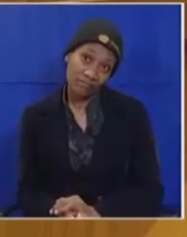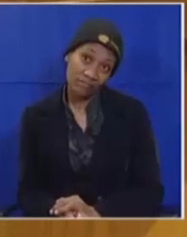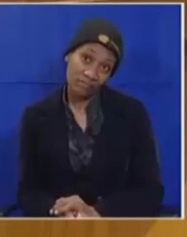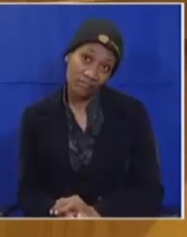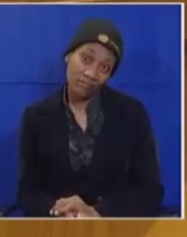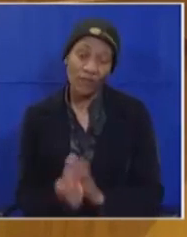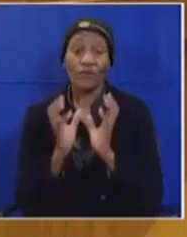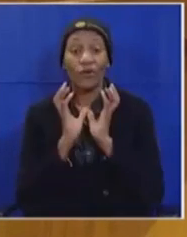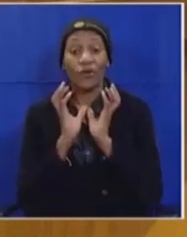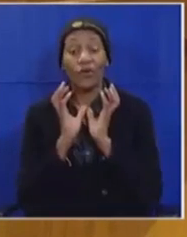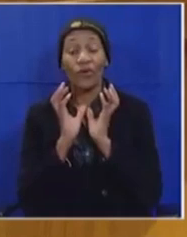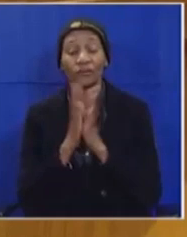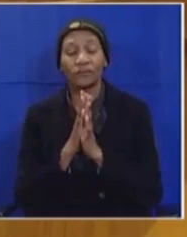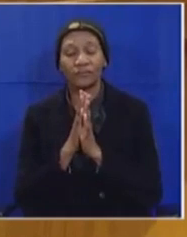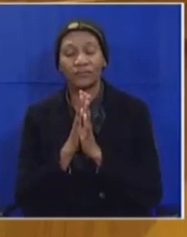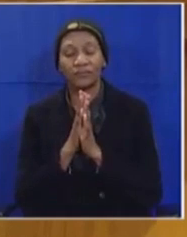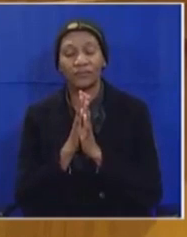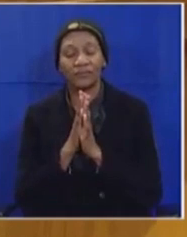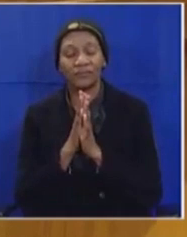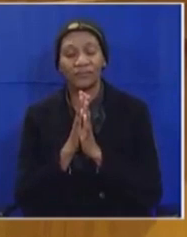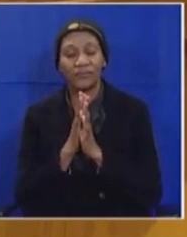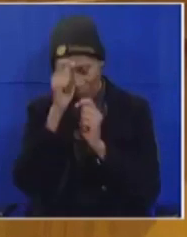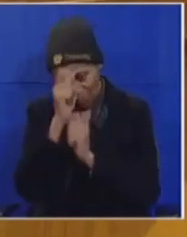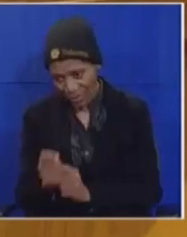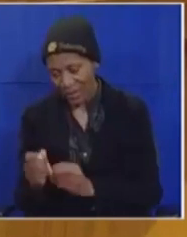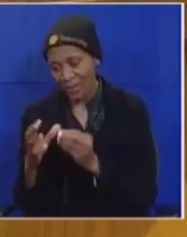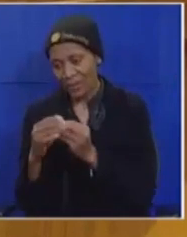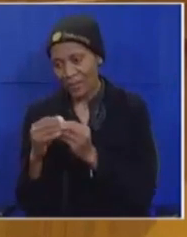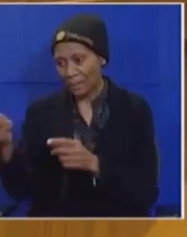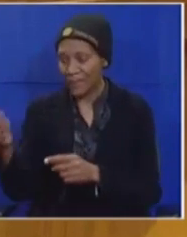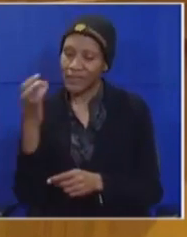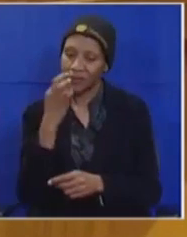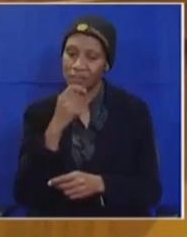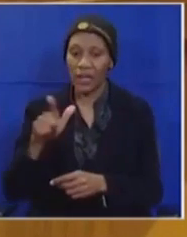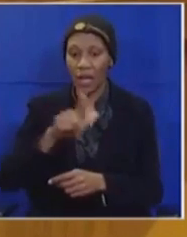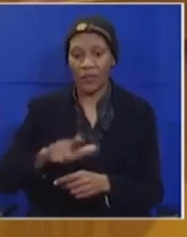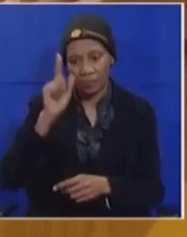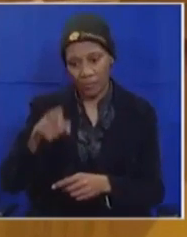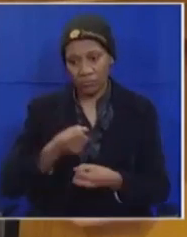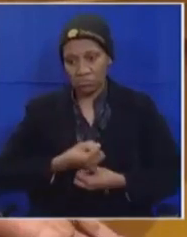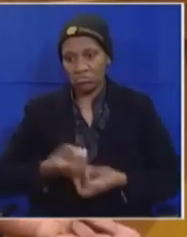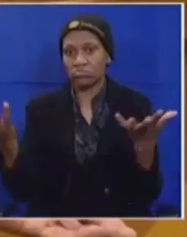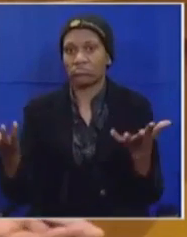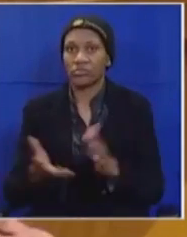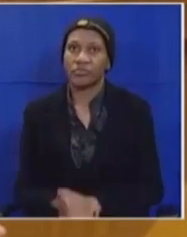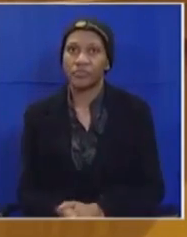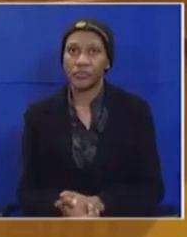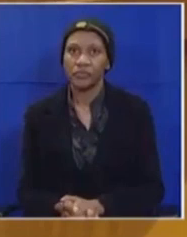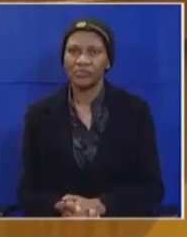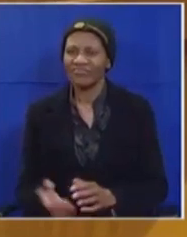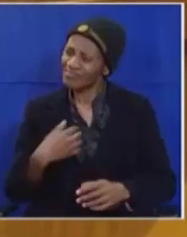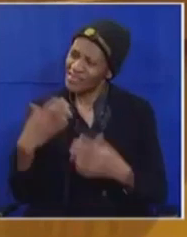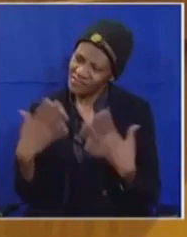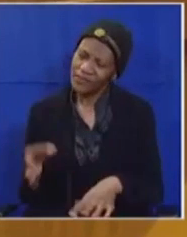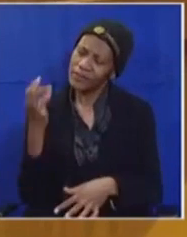Honorable Maimani is saying we should release the land, and I informed him